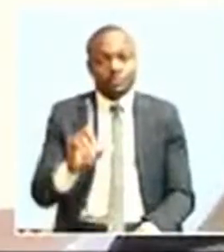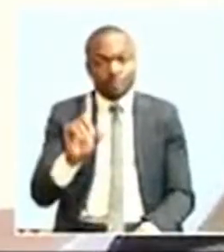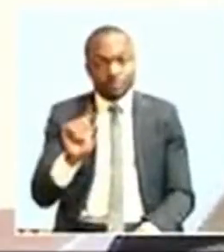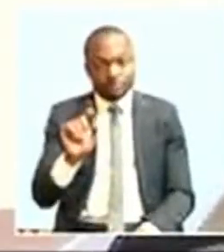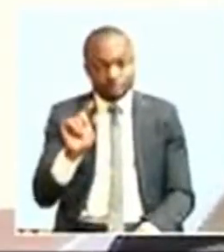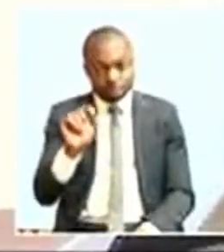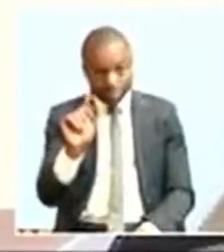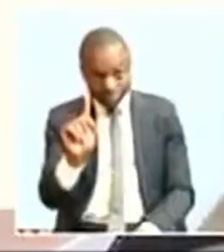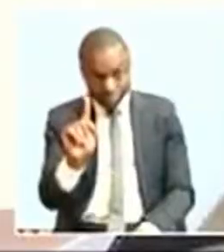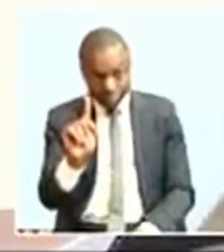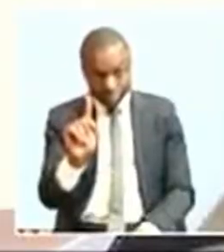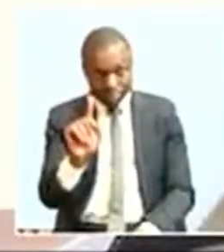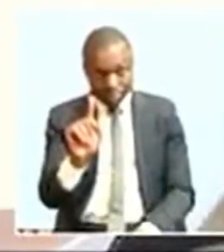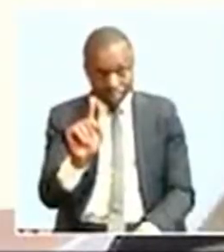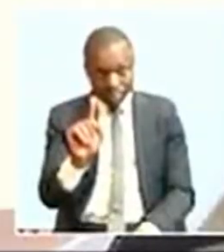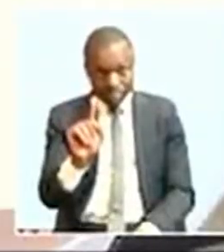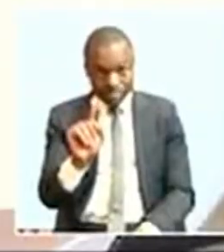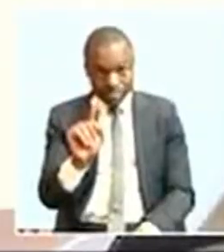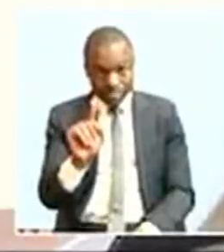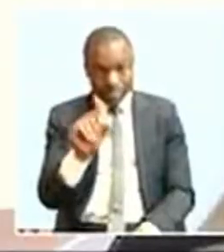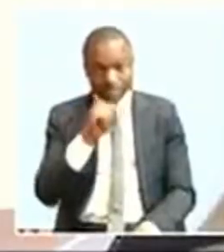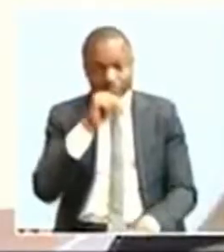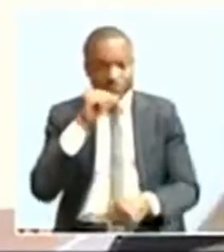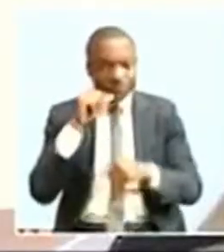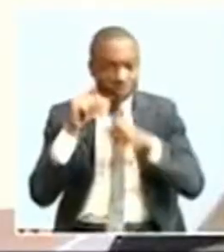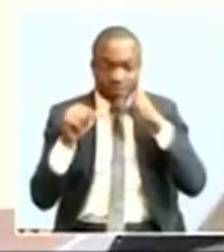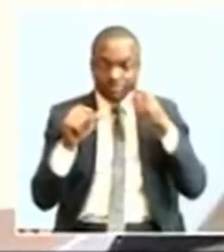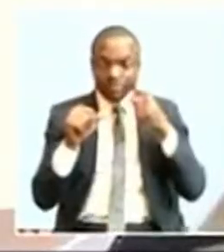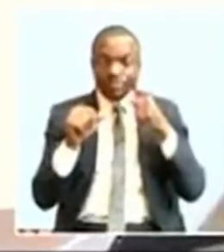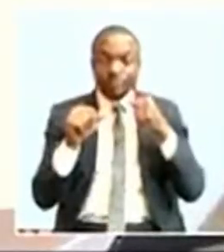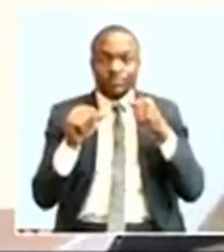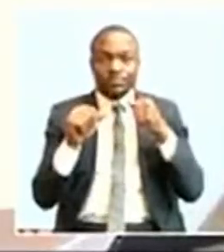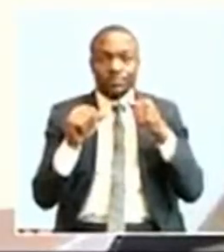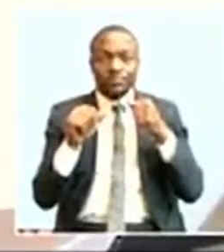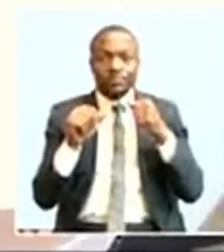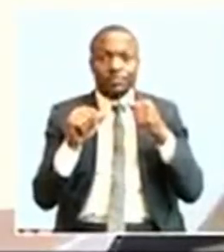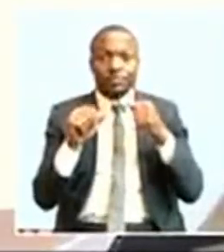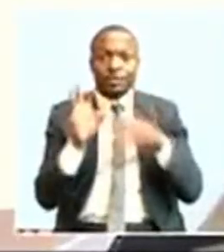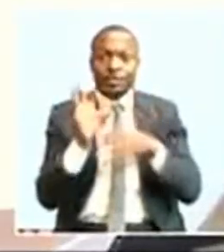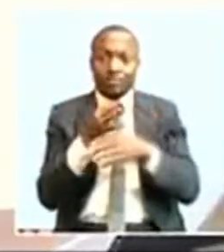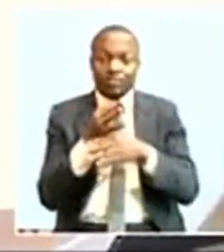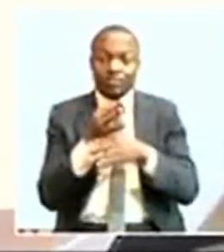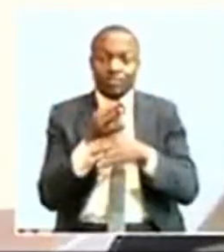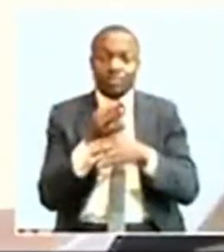2021, aquaculture production in Zambia had increased to